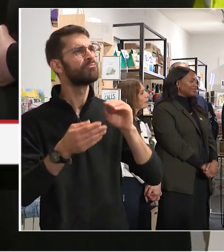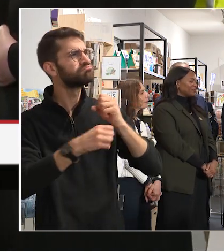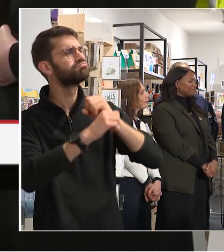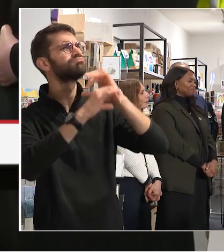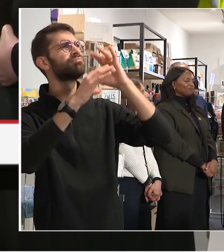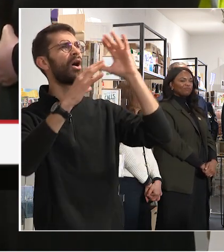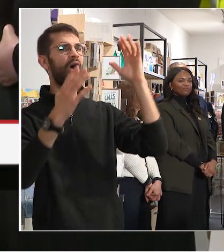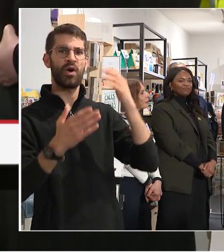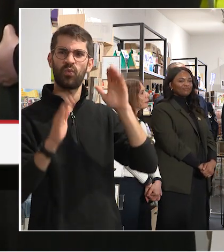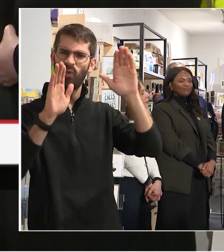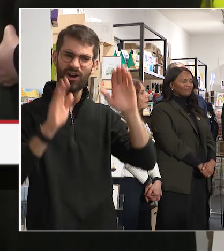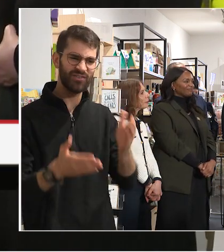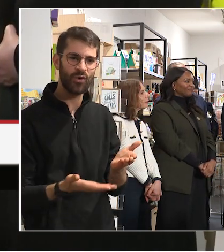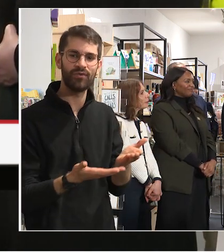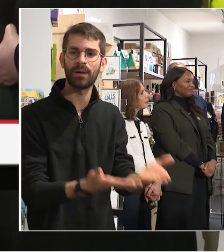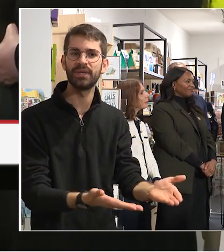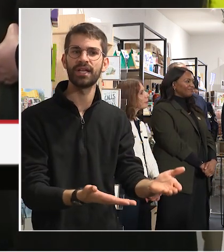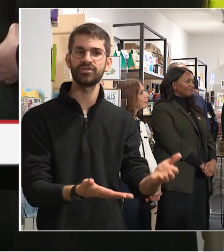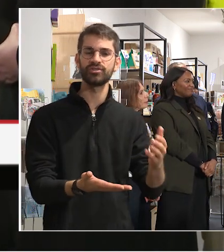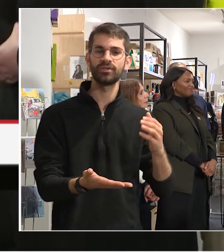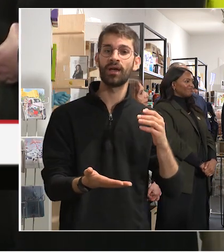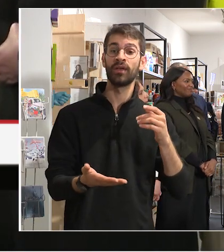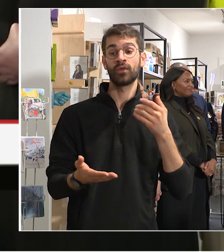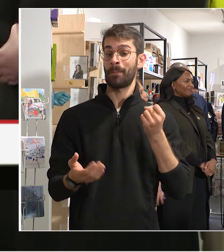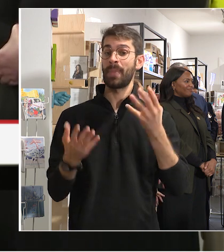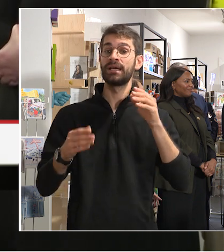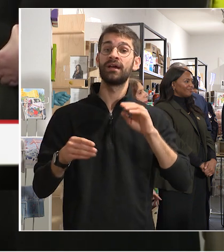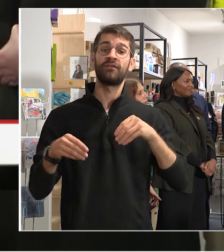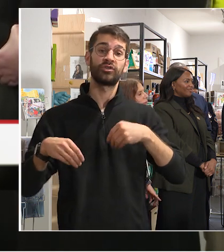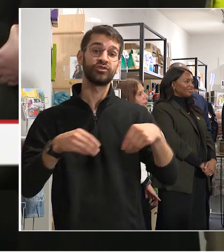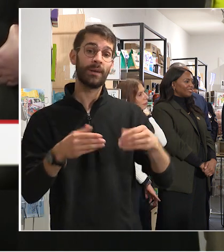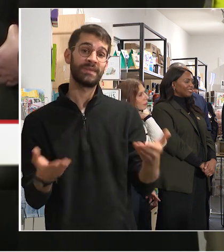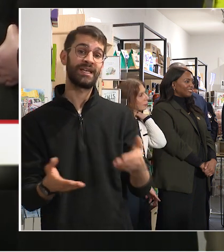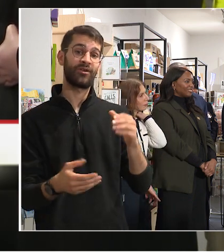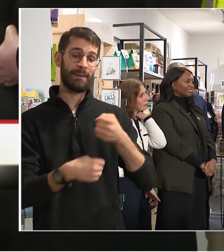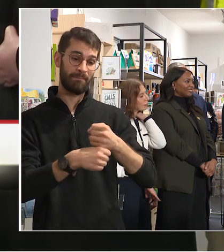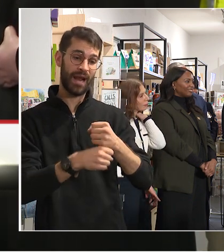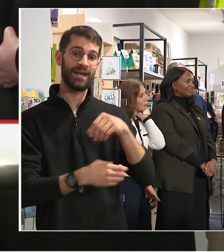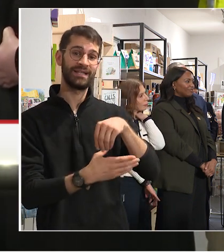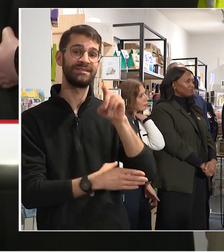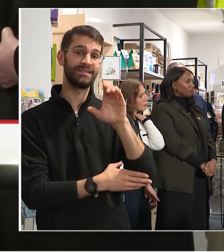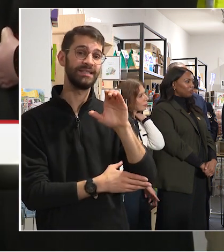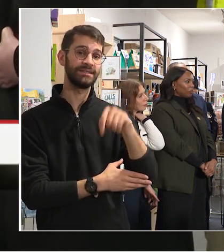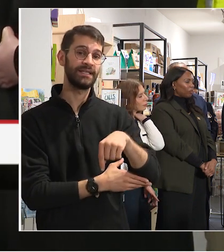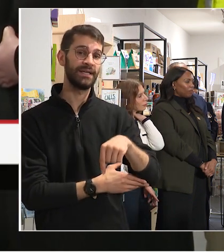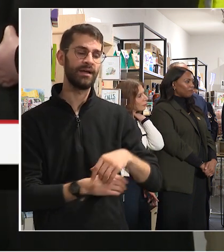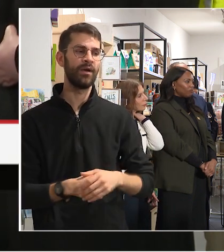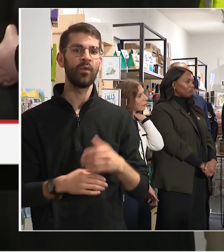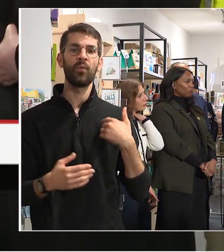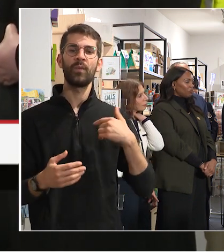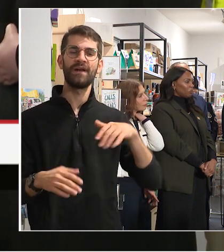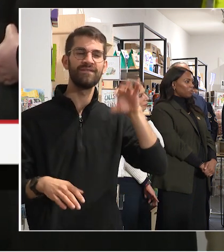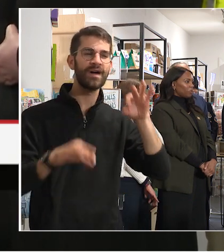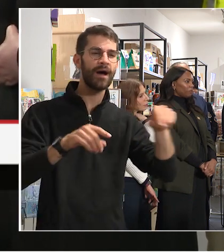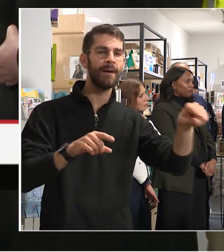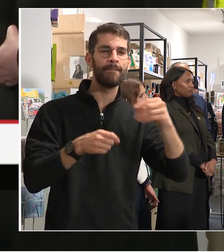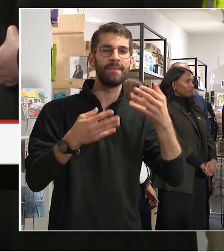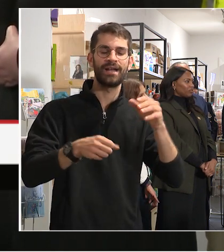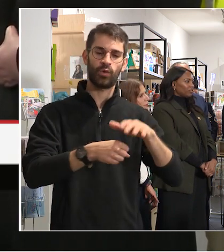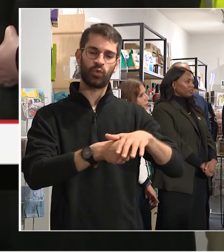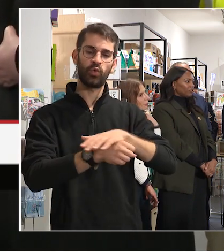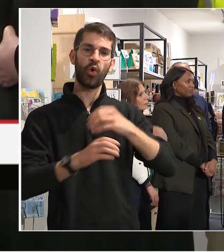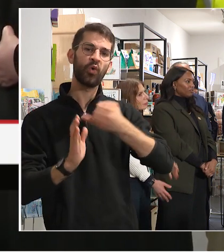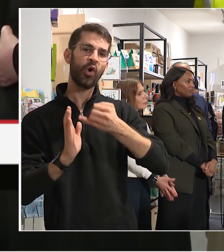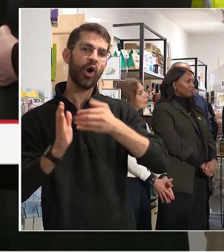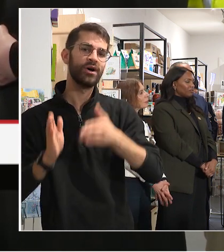Similarly, in the shops made in D.C., we just find a lot of local artisans who